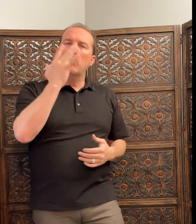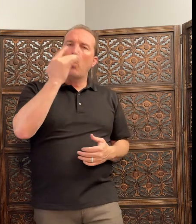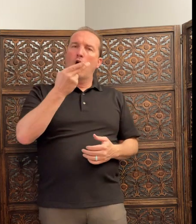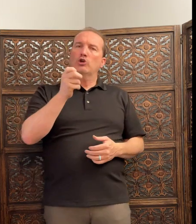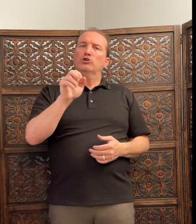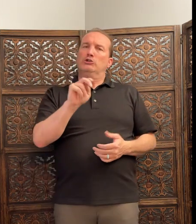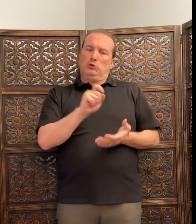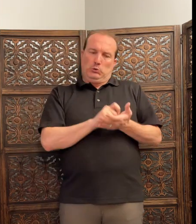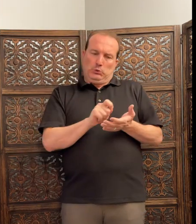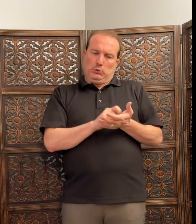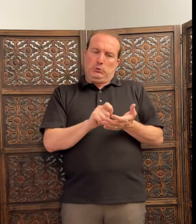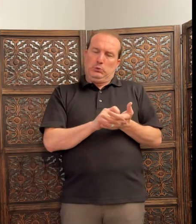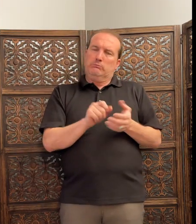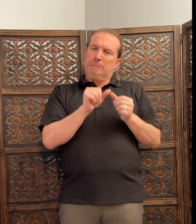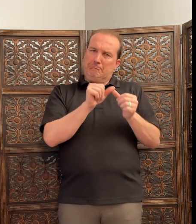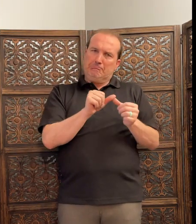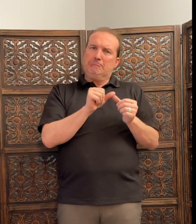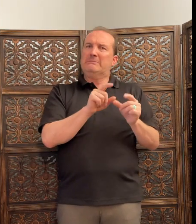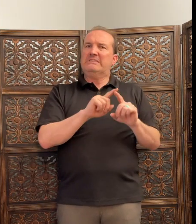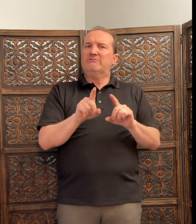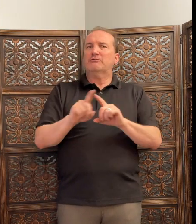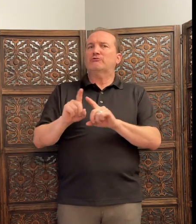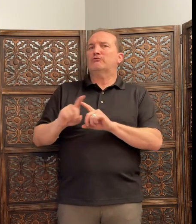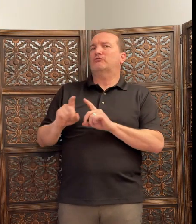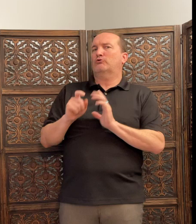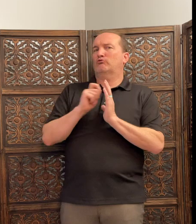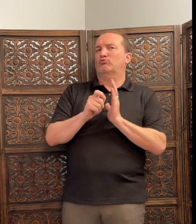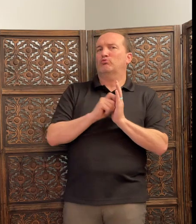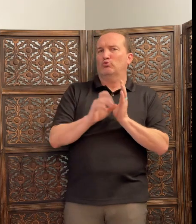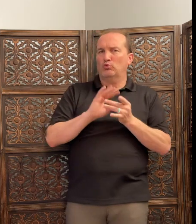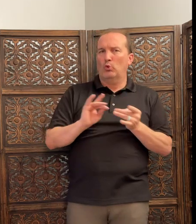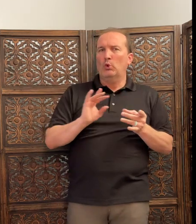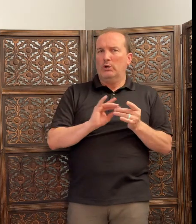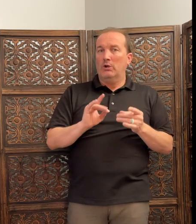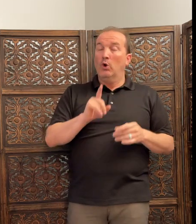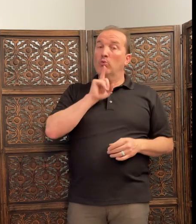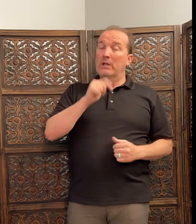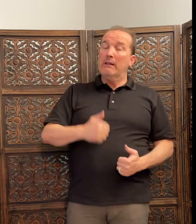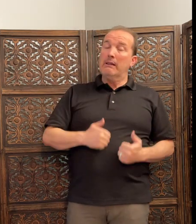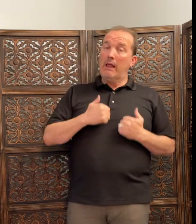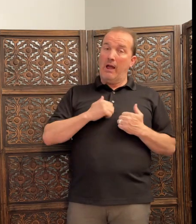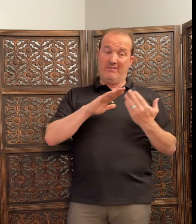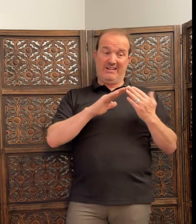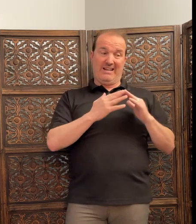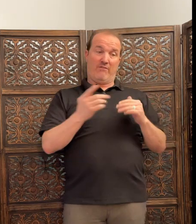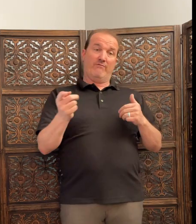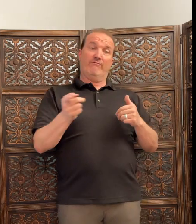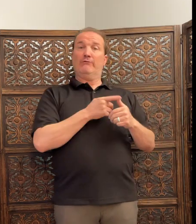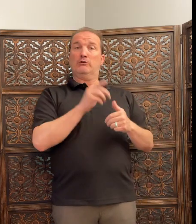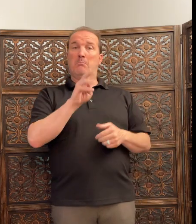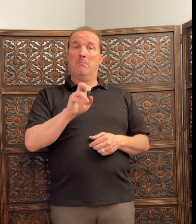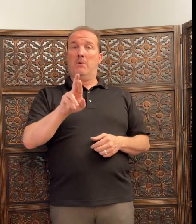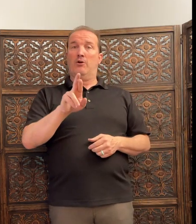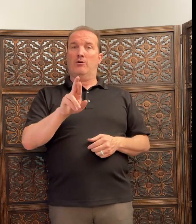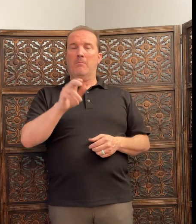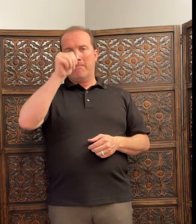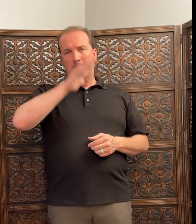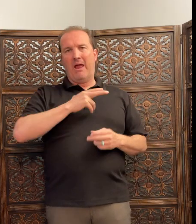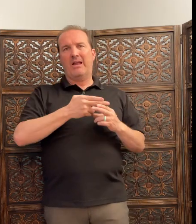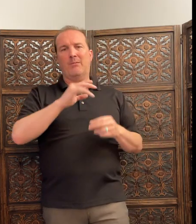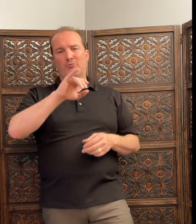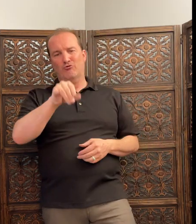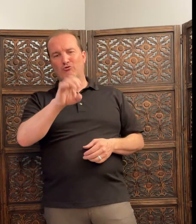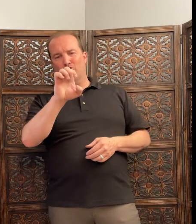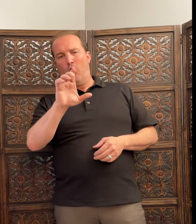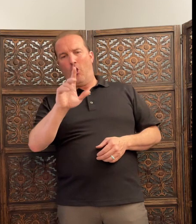why Hurston continued to memorialize the town in her creative writings. In real life, the town's first mayor was a